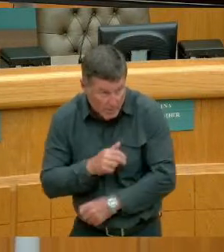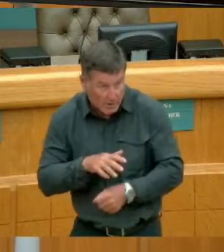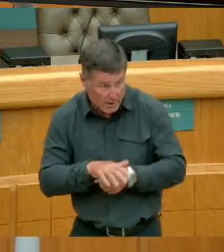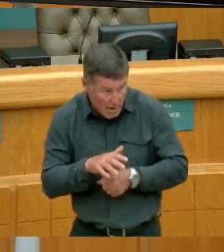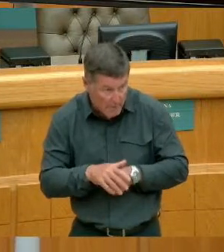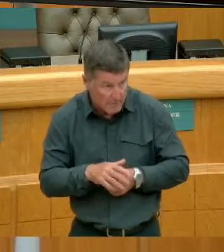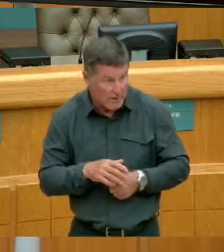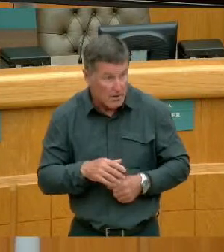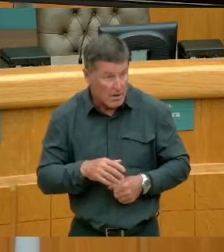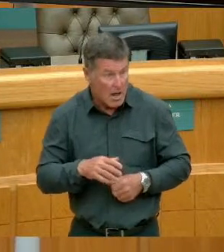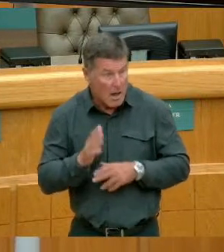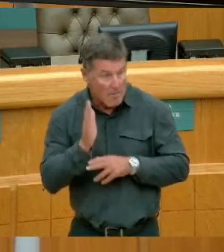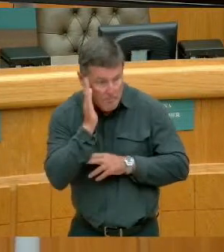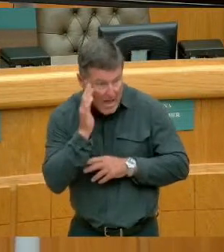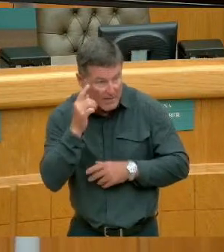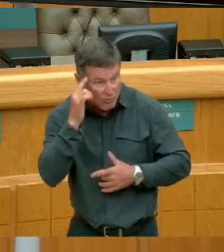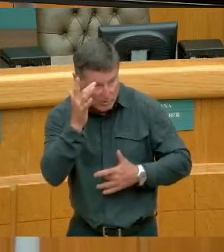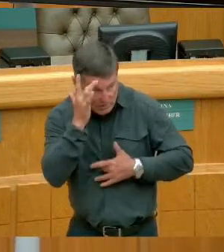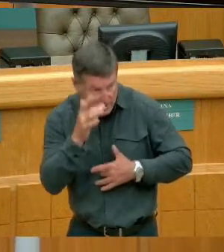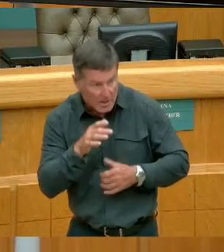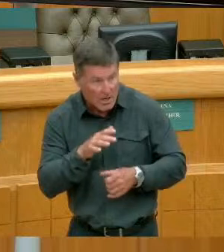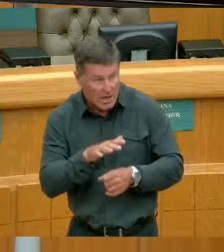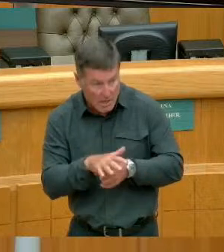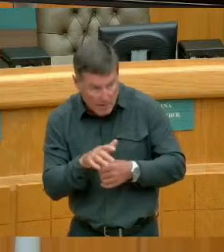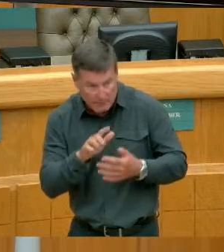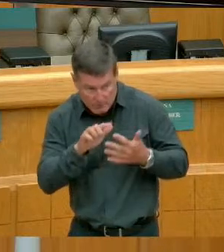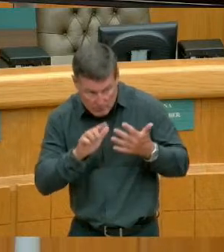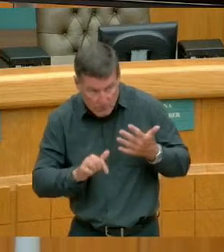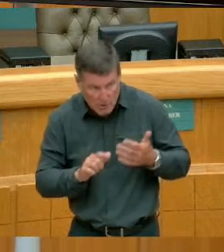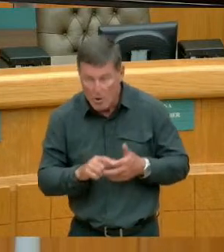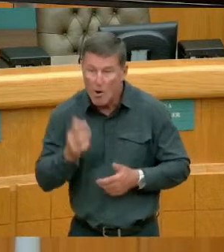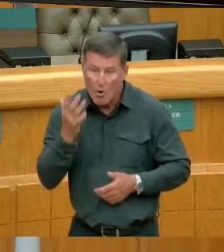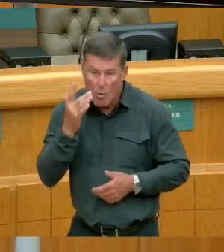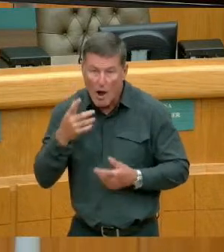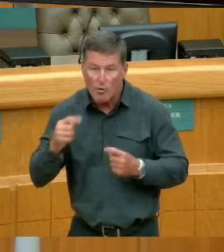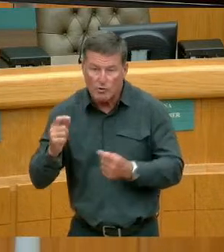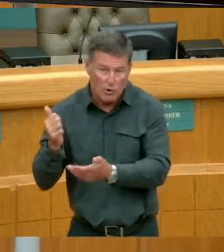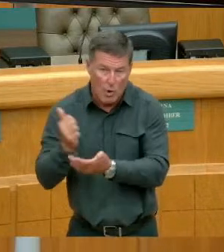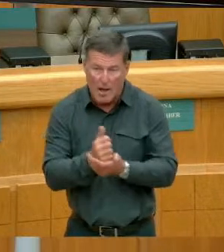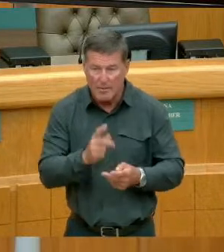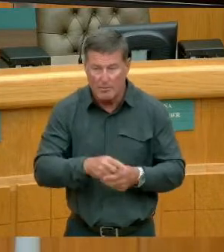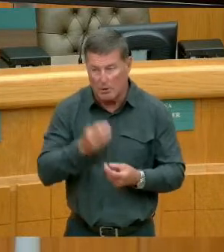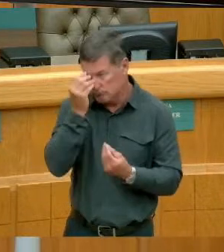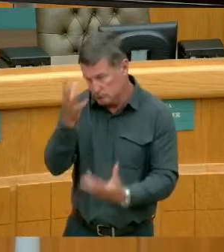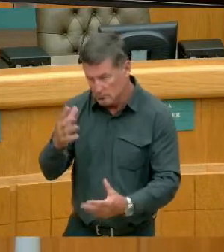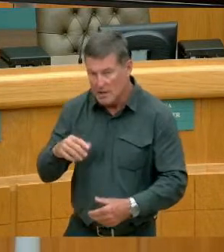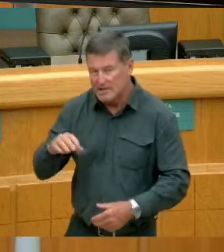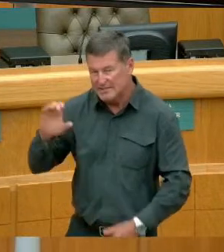need the help. And so that's an important thing to know, and we just want to pass it on to you.